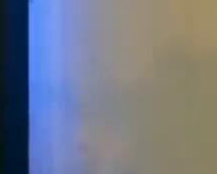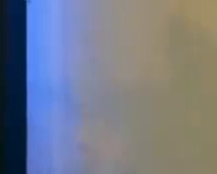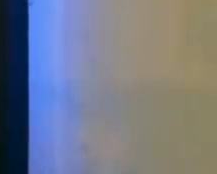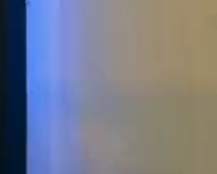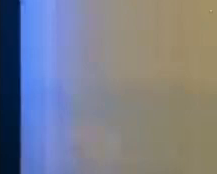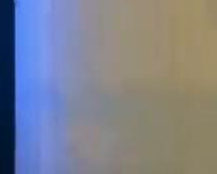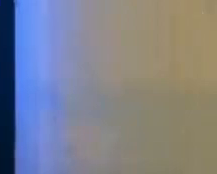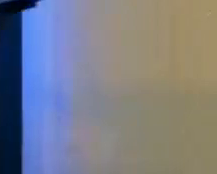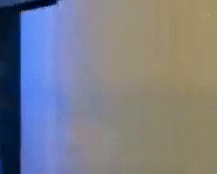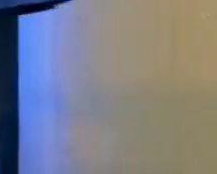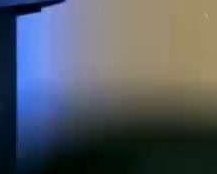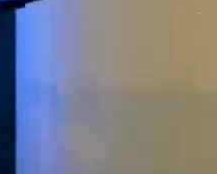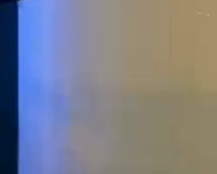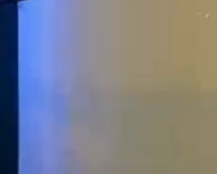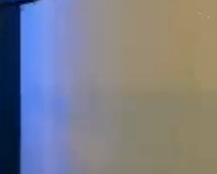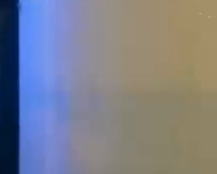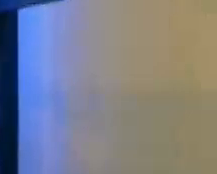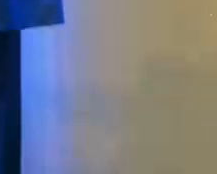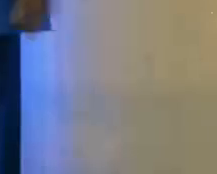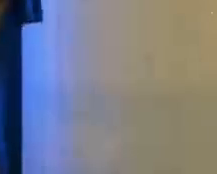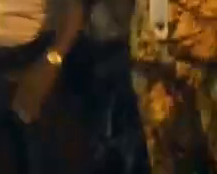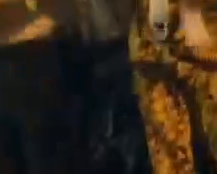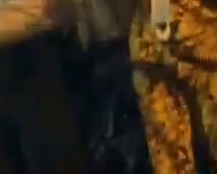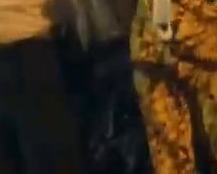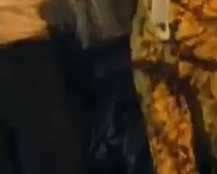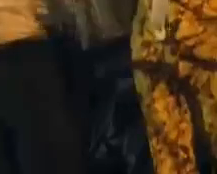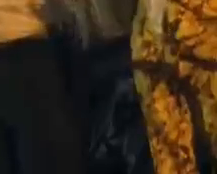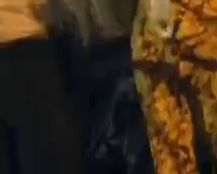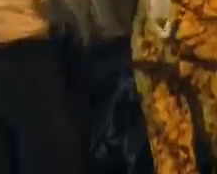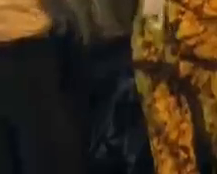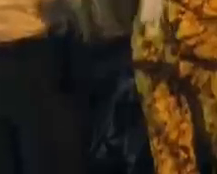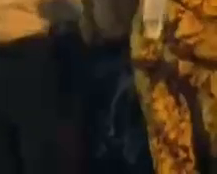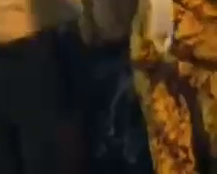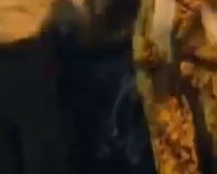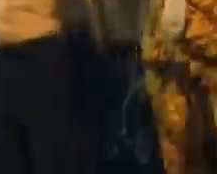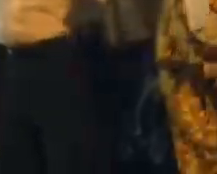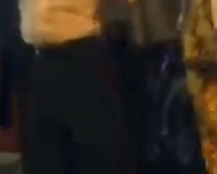My miracle has come.